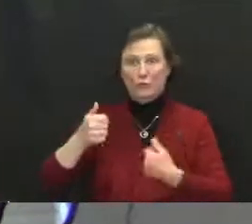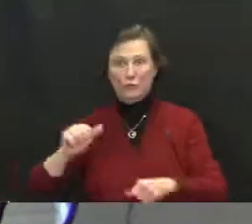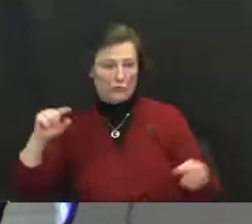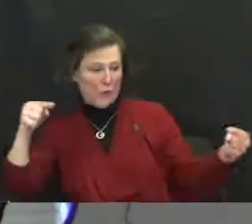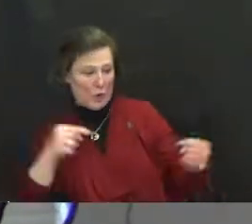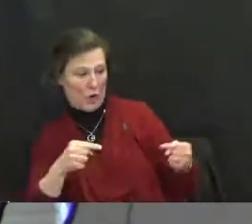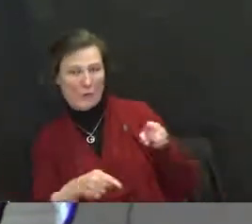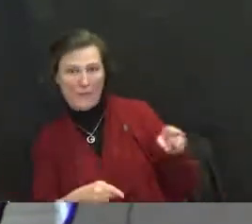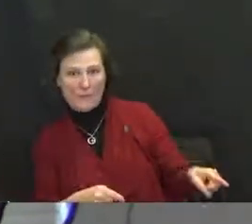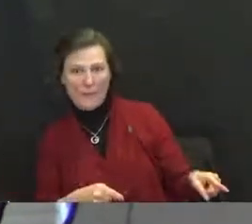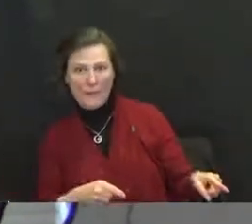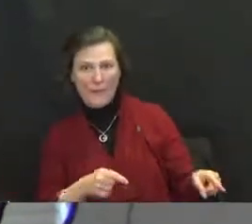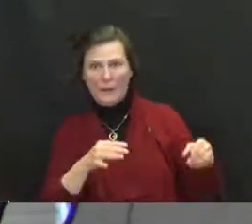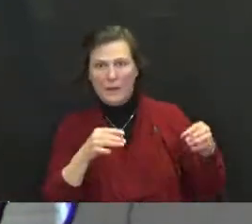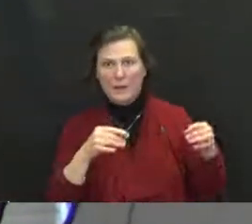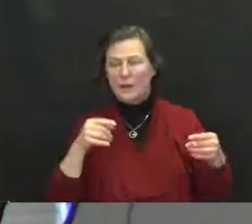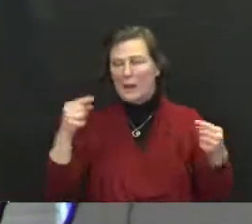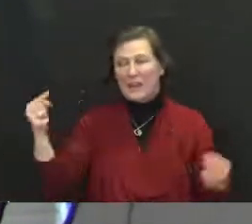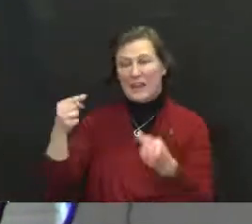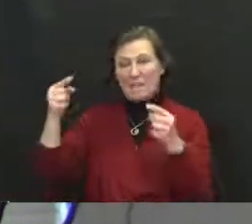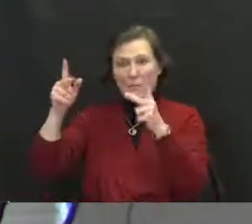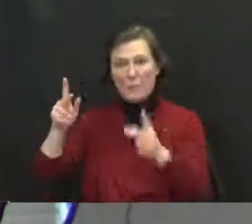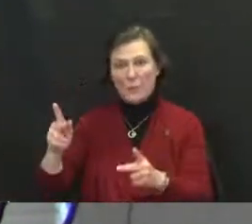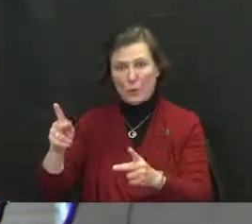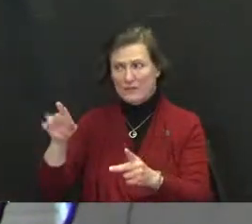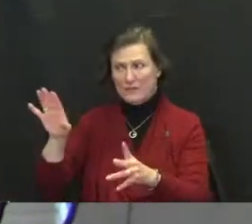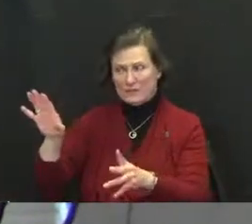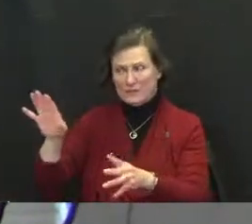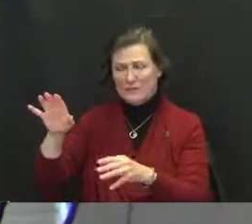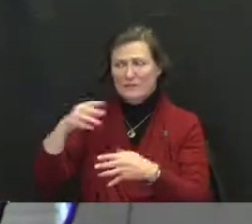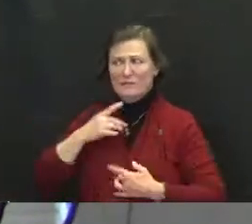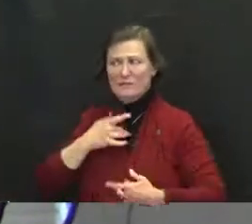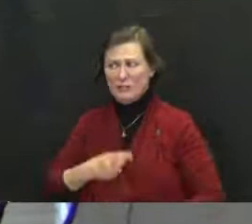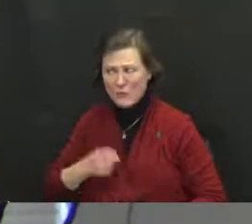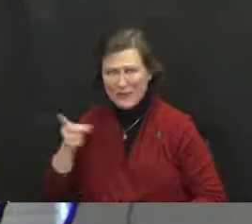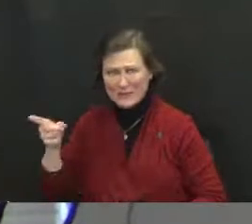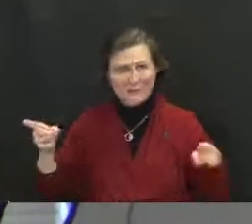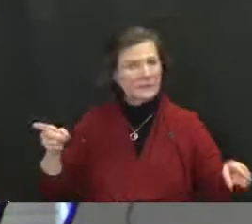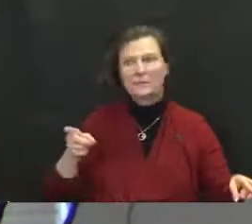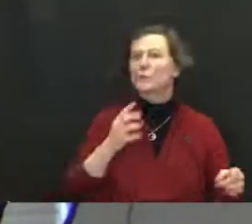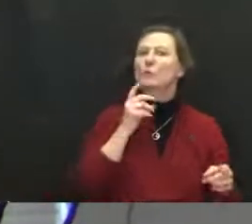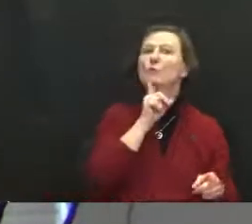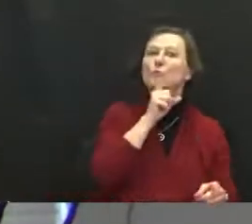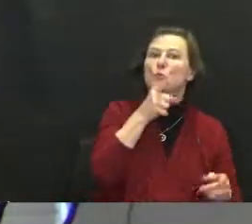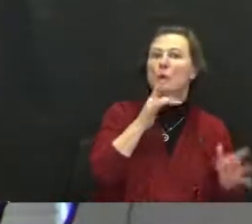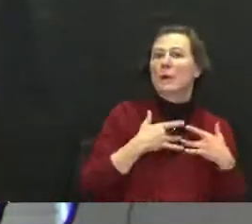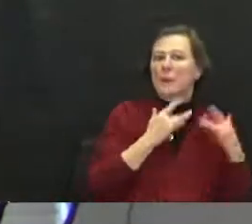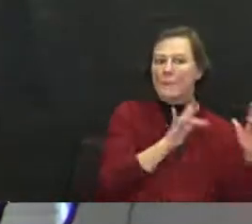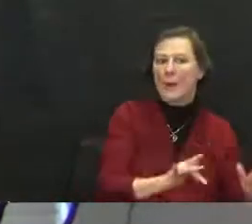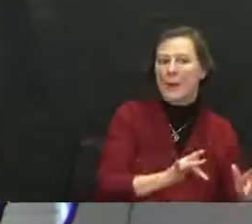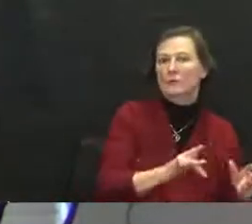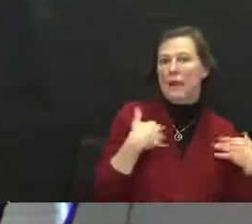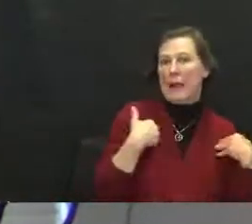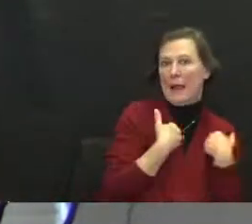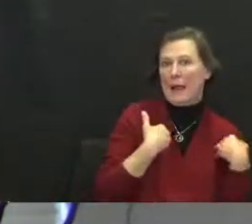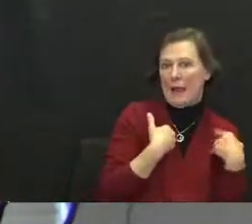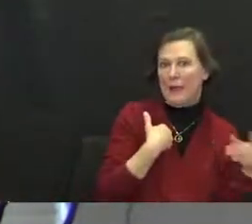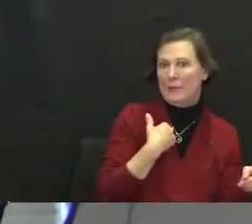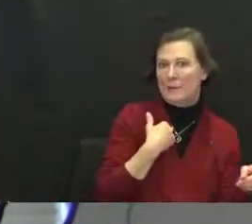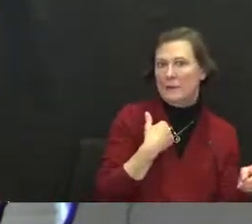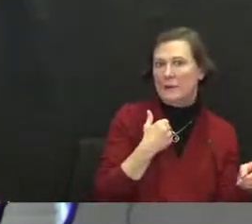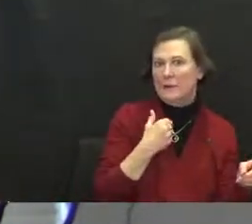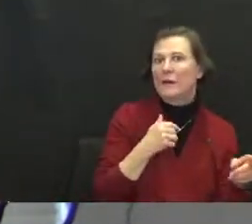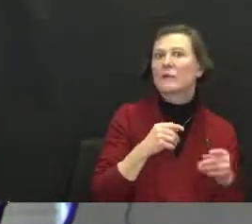distress, the truly compassionate never abandon them. This was the case when the Bodhisattva was born